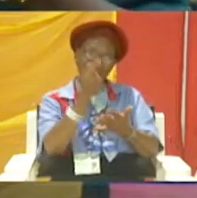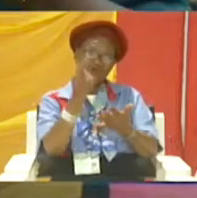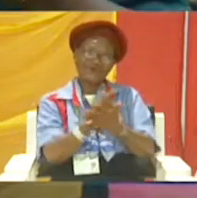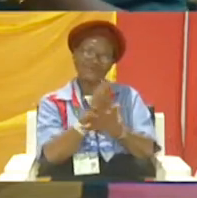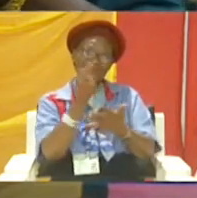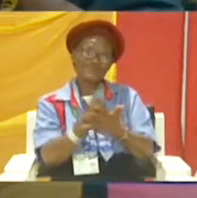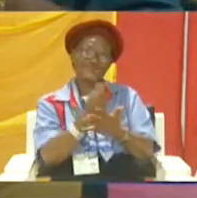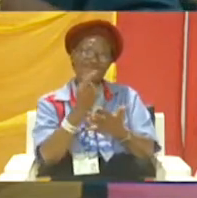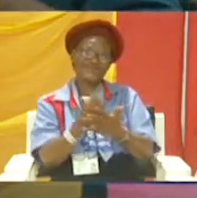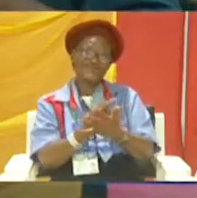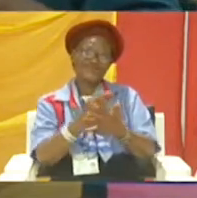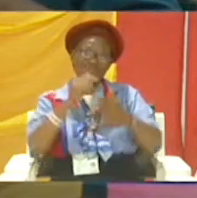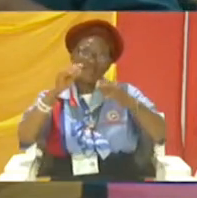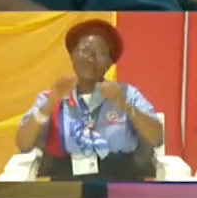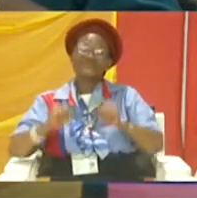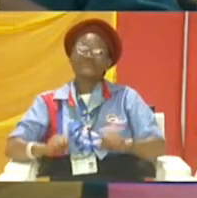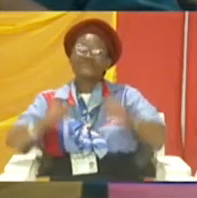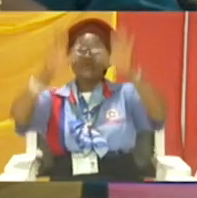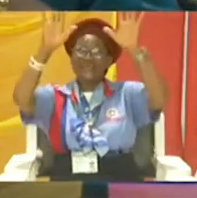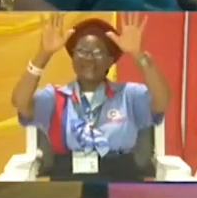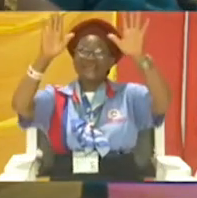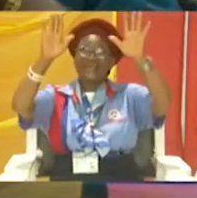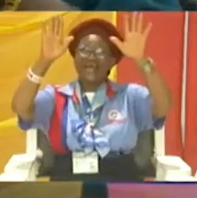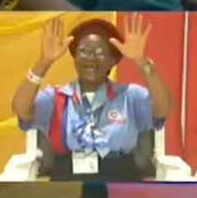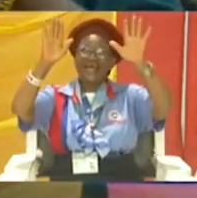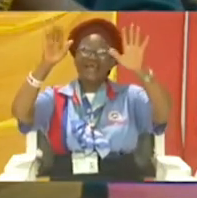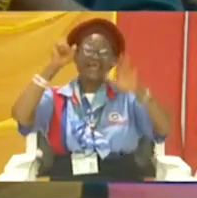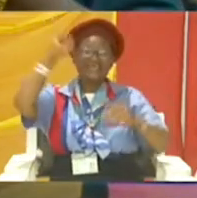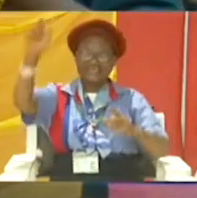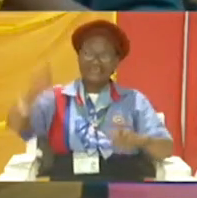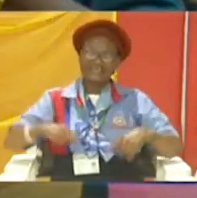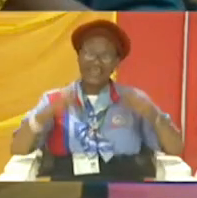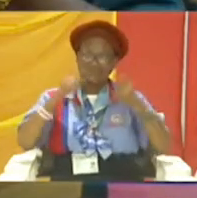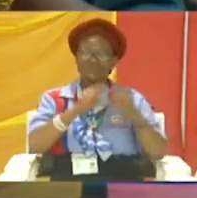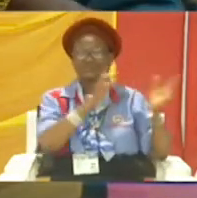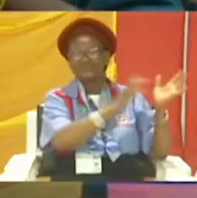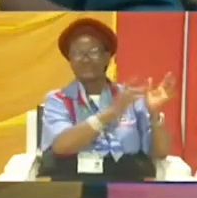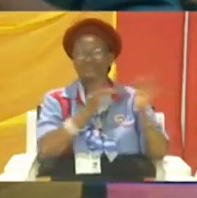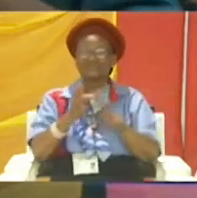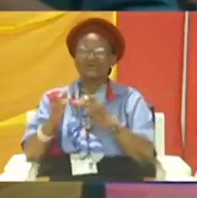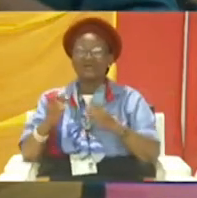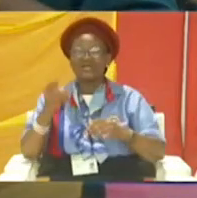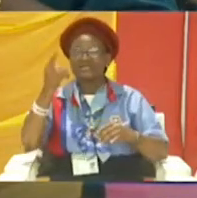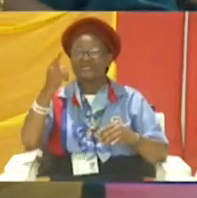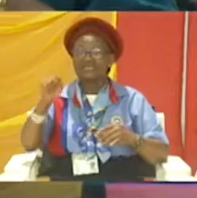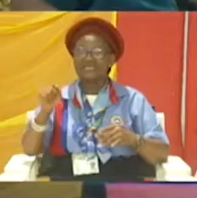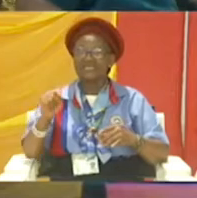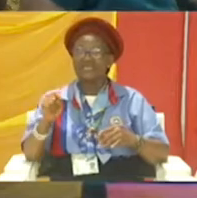gospel, gave his life to Jesus. The charm was